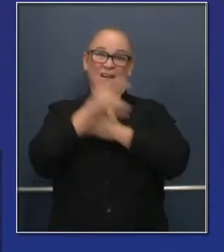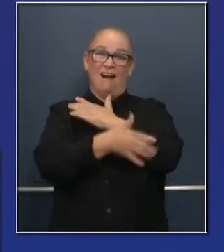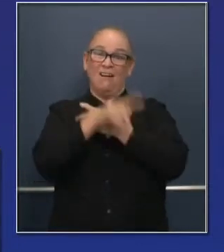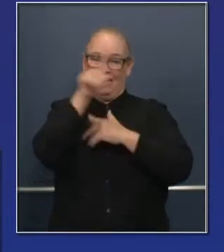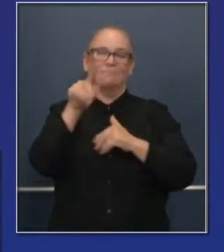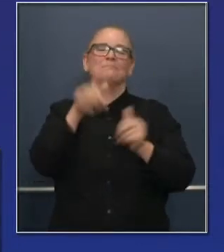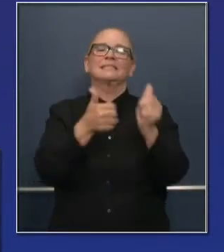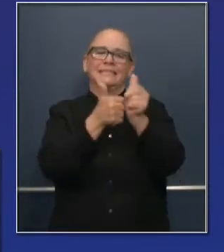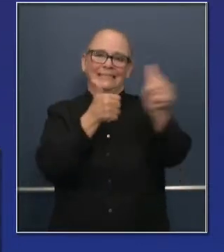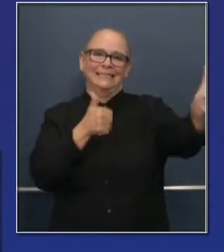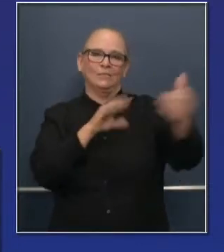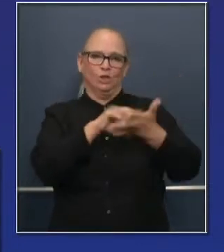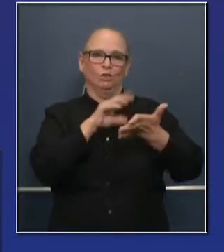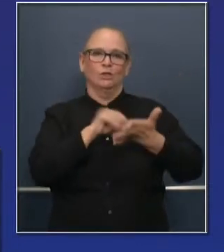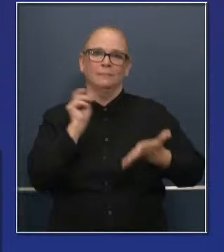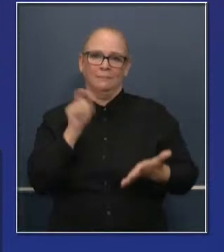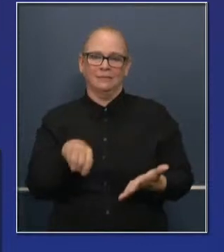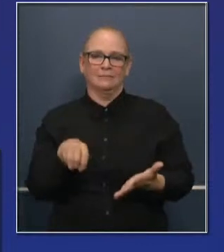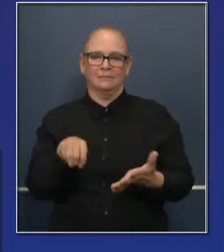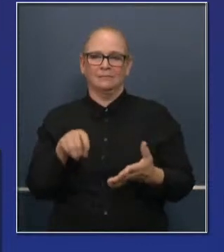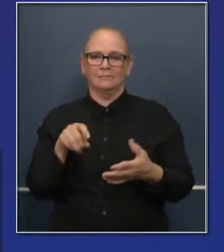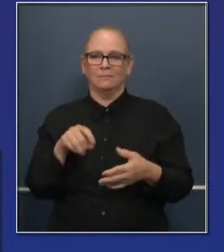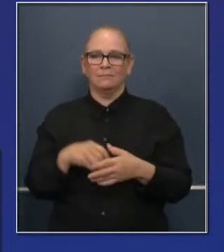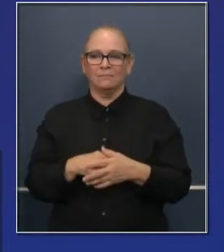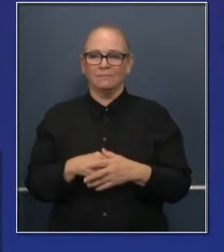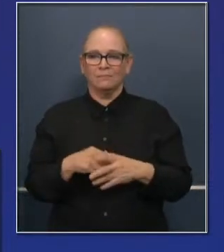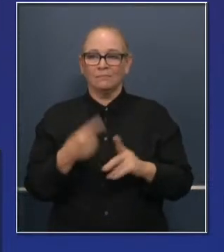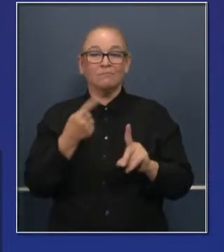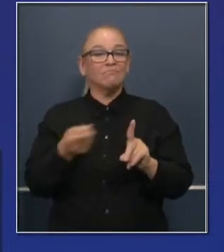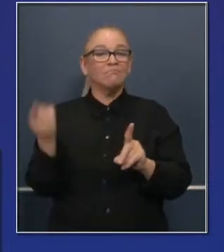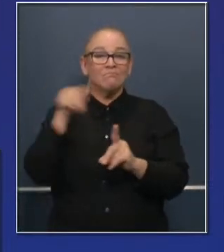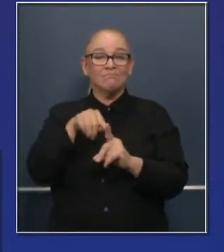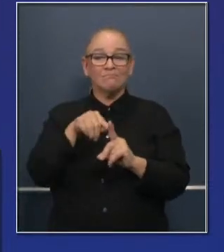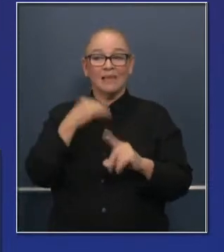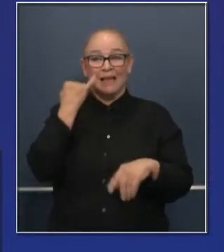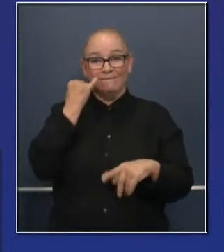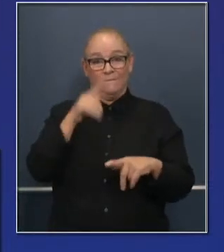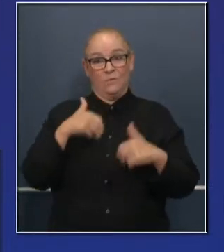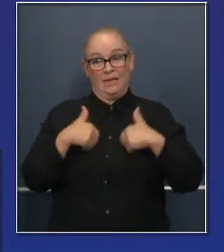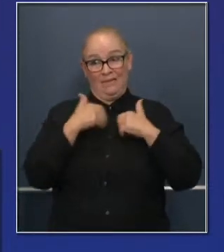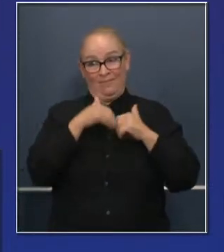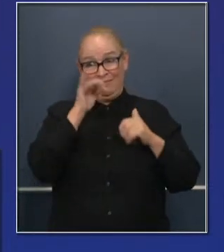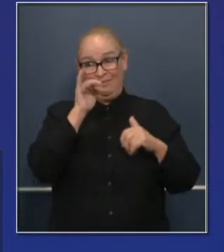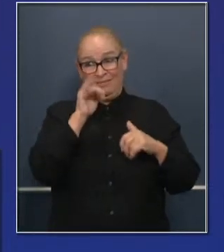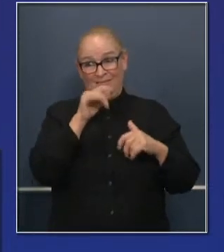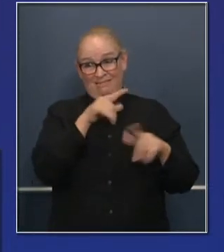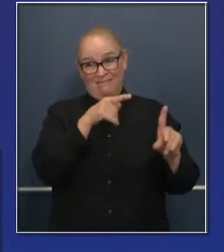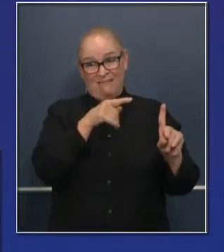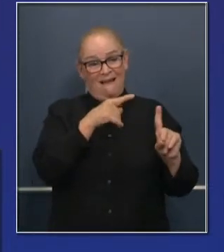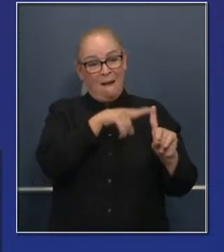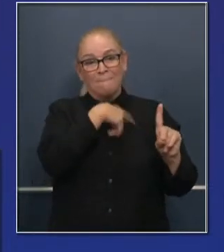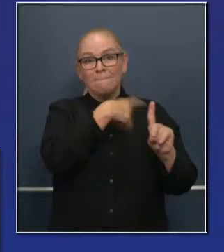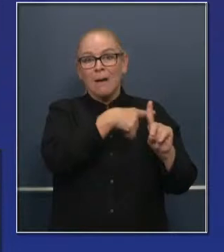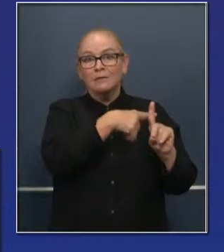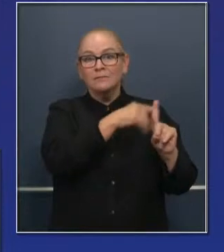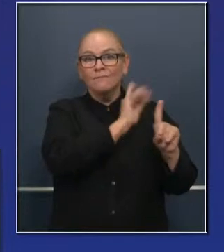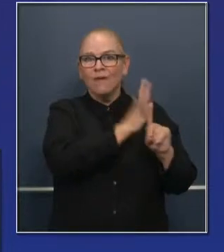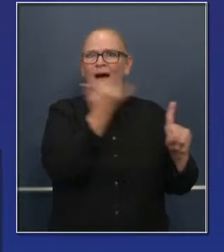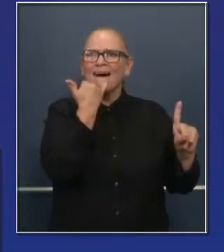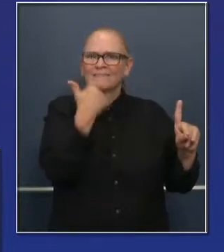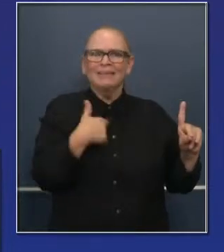to encourage people, if you are living with an individual who's tested positive for